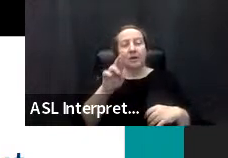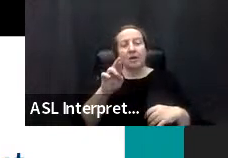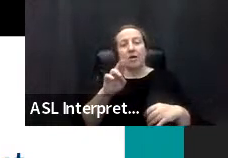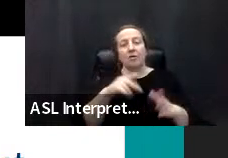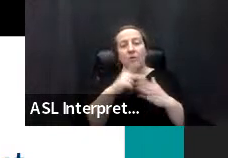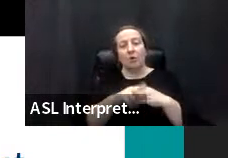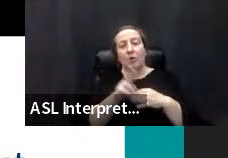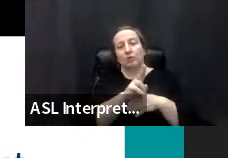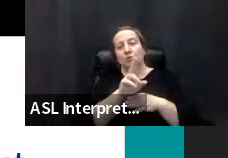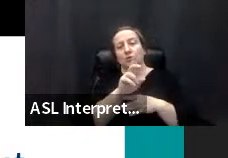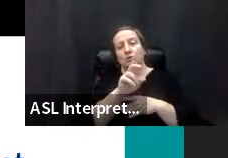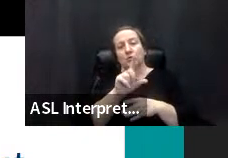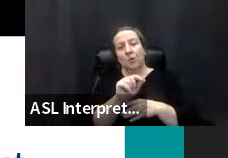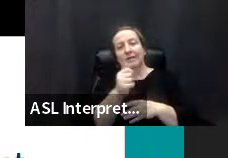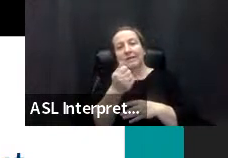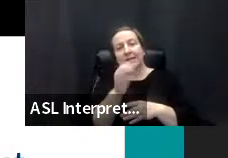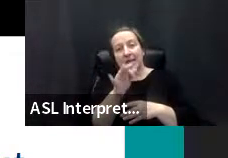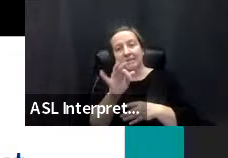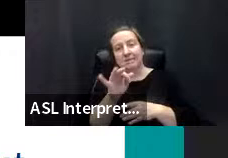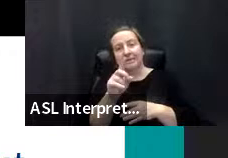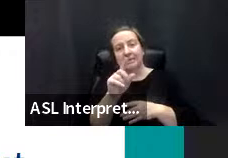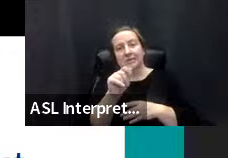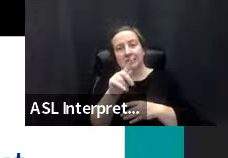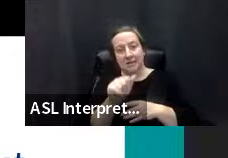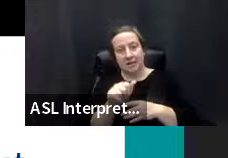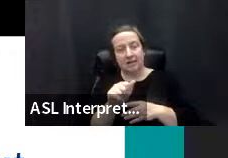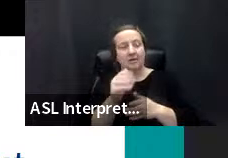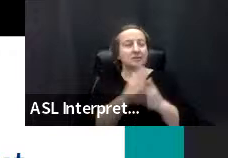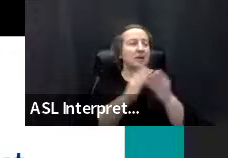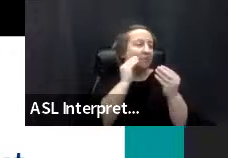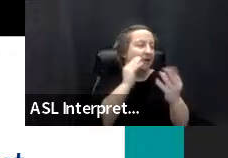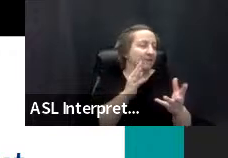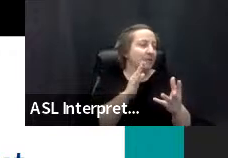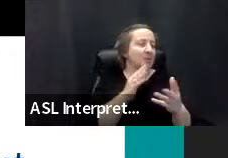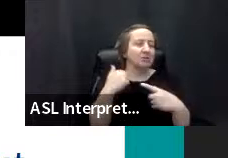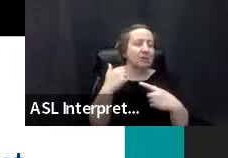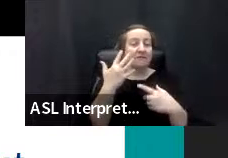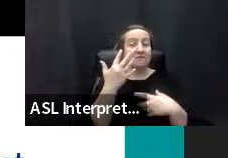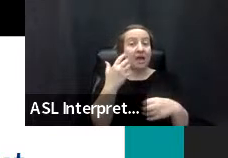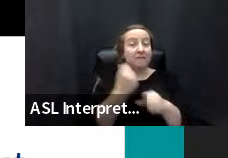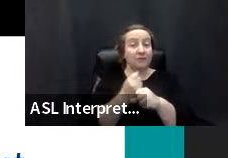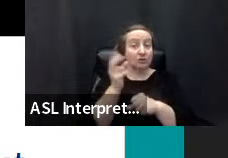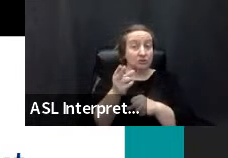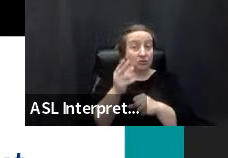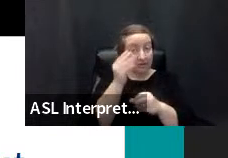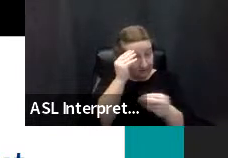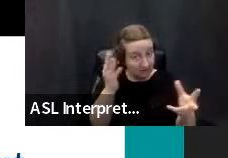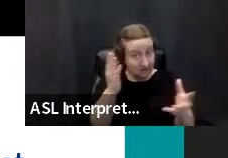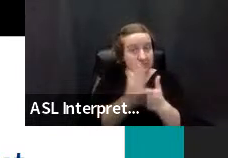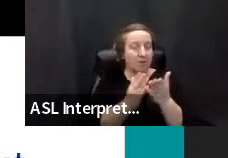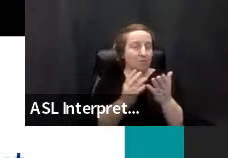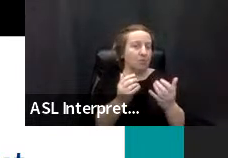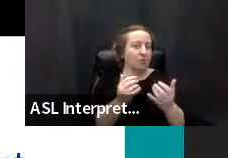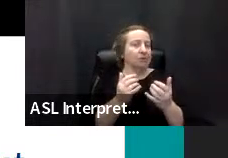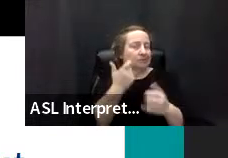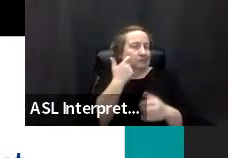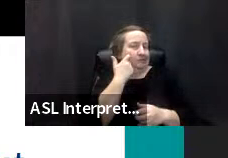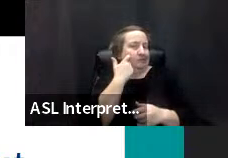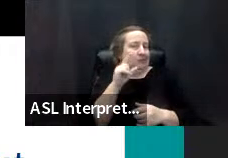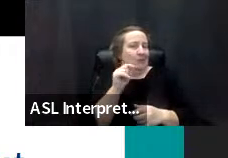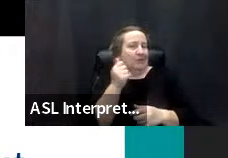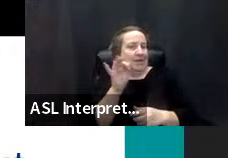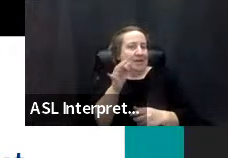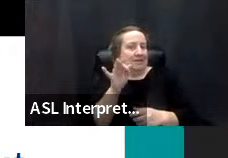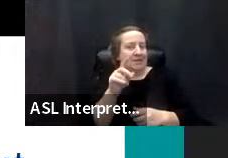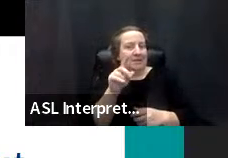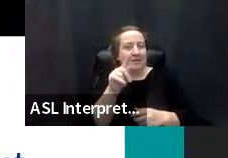2019 data as their current baseline. So some of our information is about 5-year historical data, some of it's current 2019 data. So I'll explain